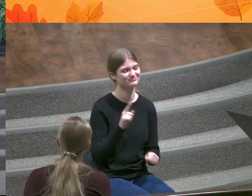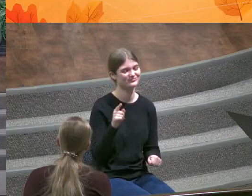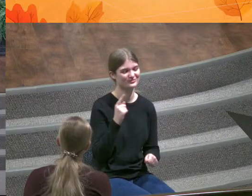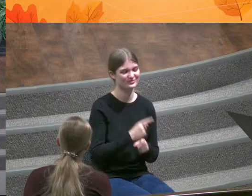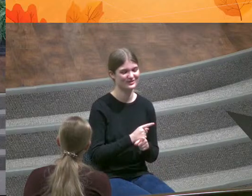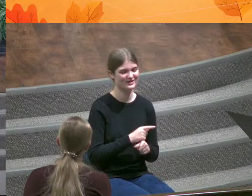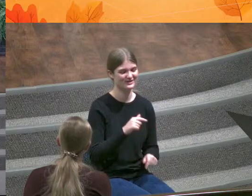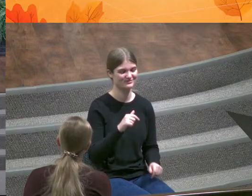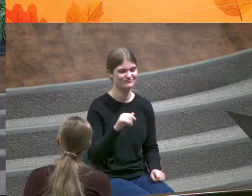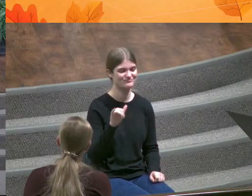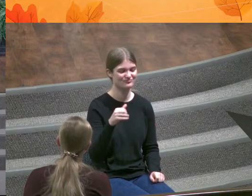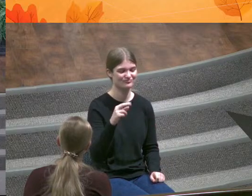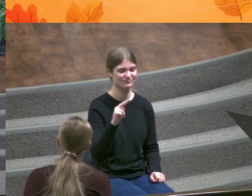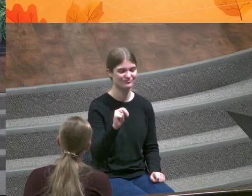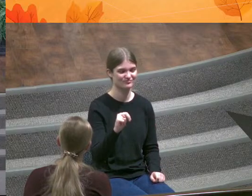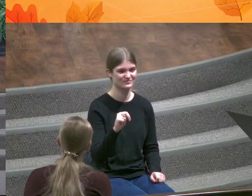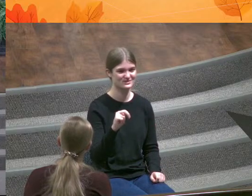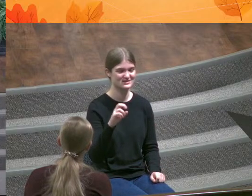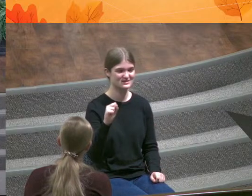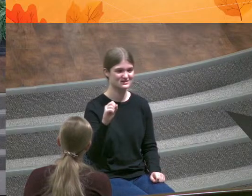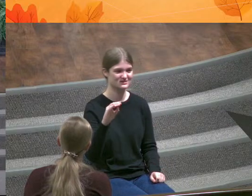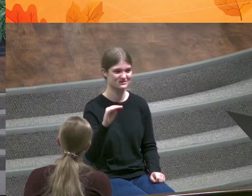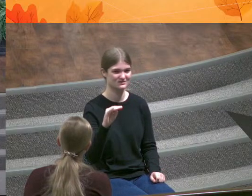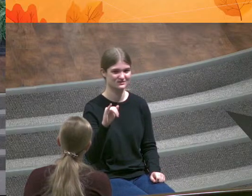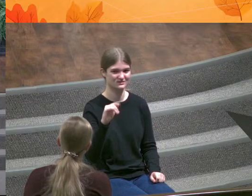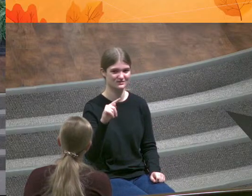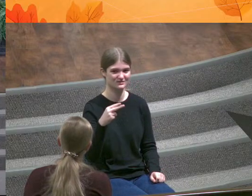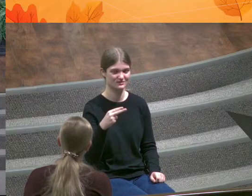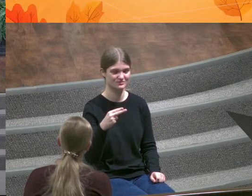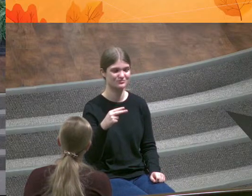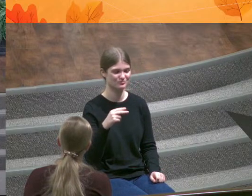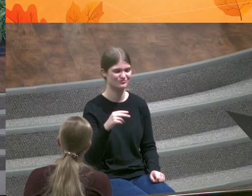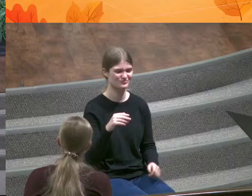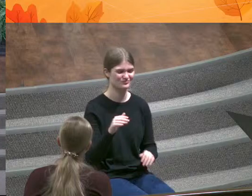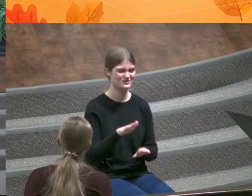You're right, Andy. John Smith was hypocritical. You go ahead.